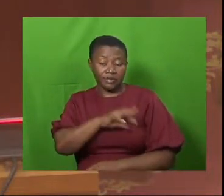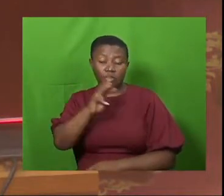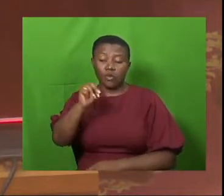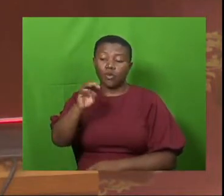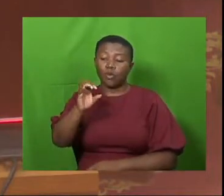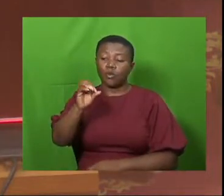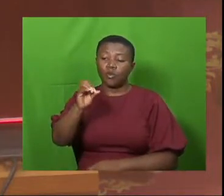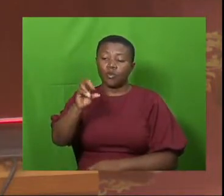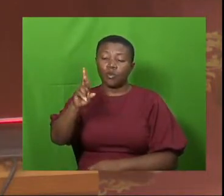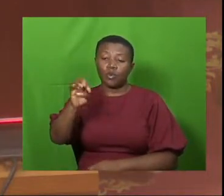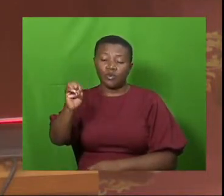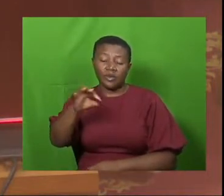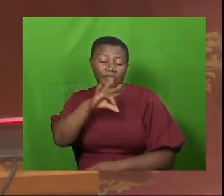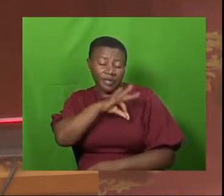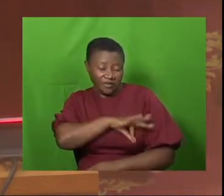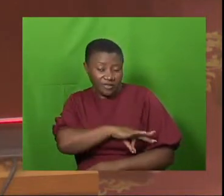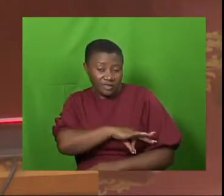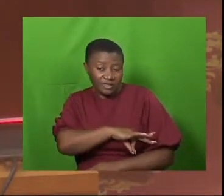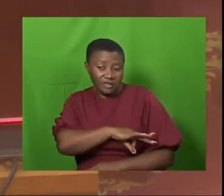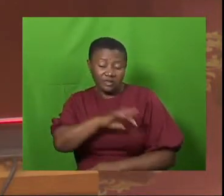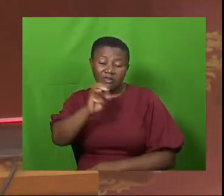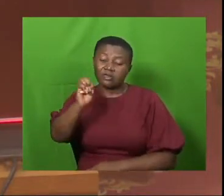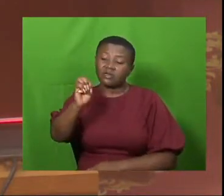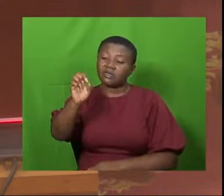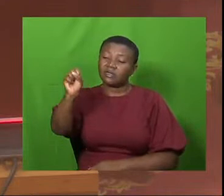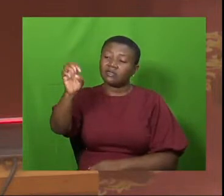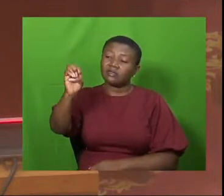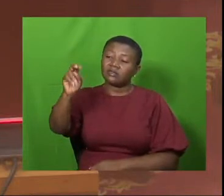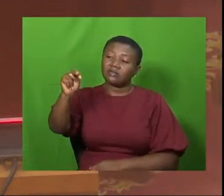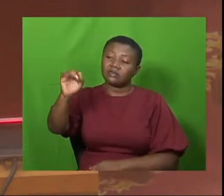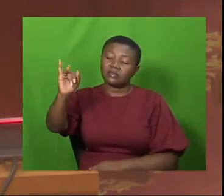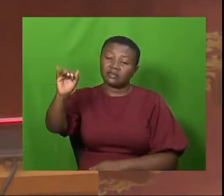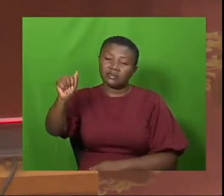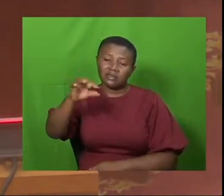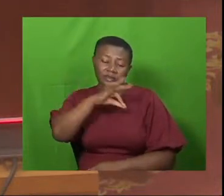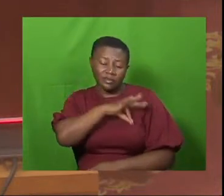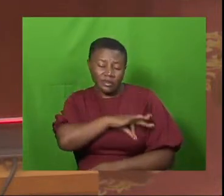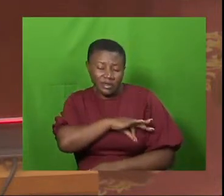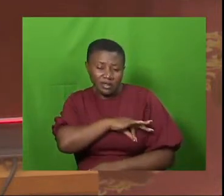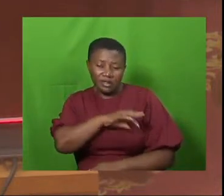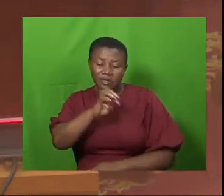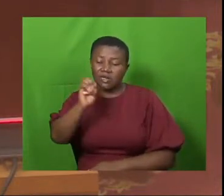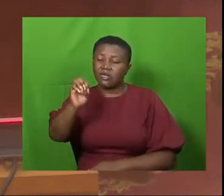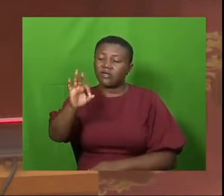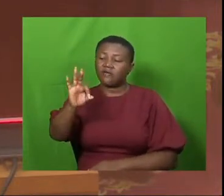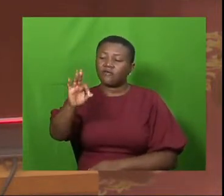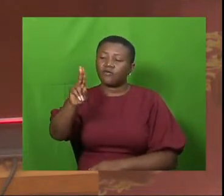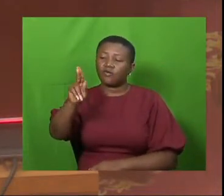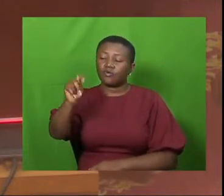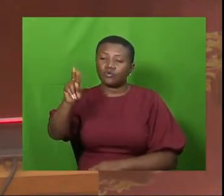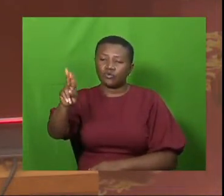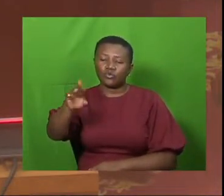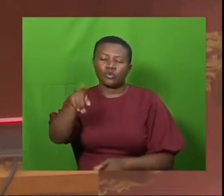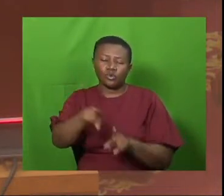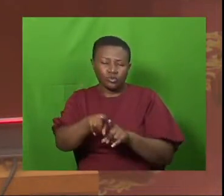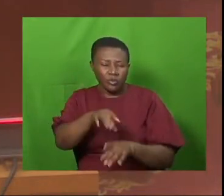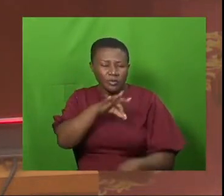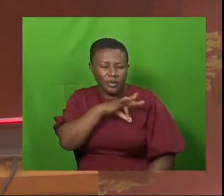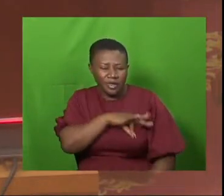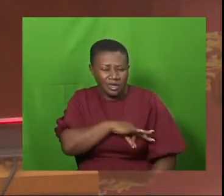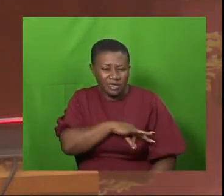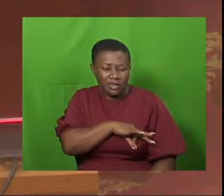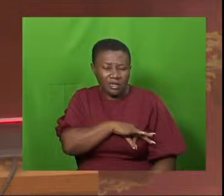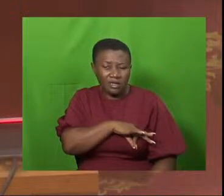has benefited, Senya has benefited, Efutu has benefited. And Mr. Speaker,